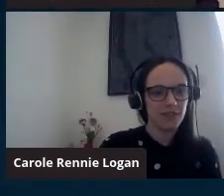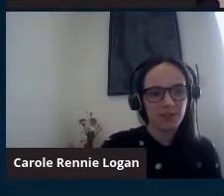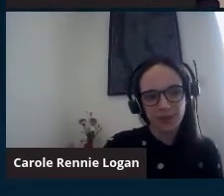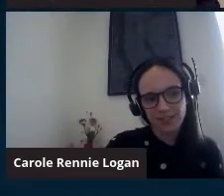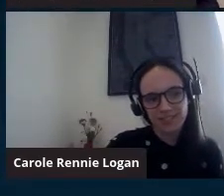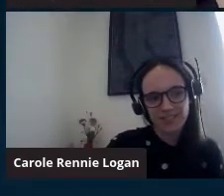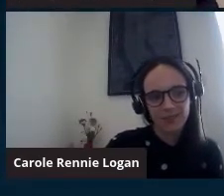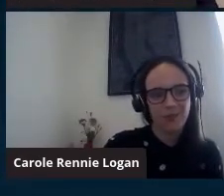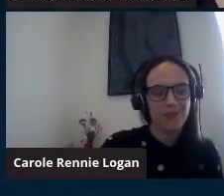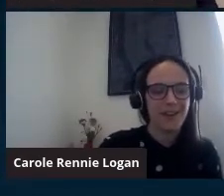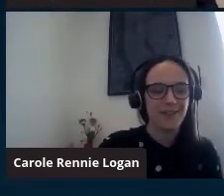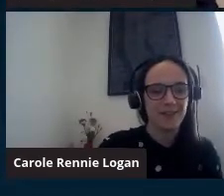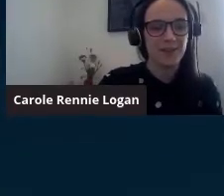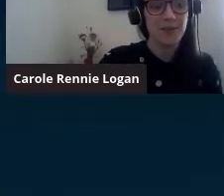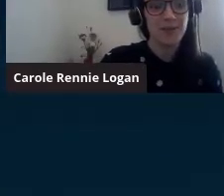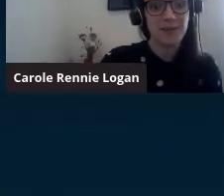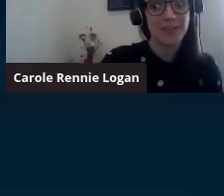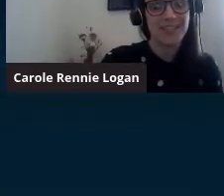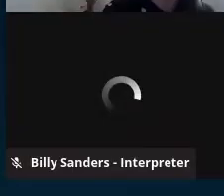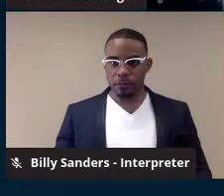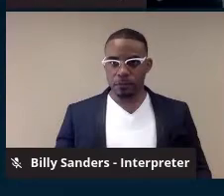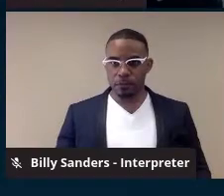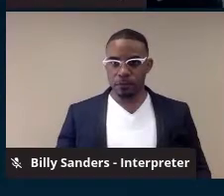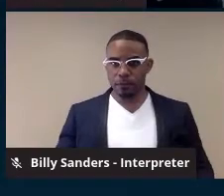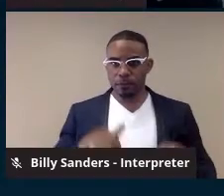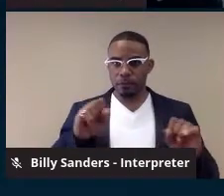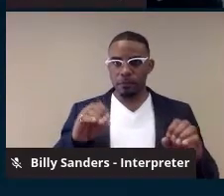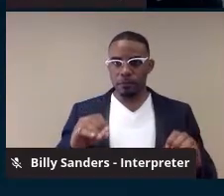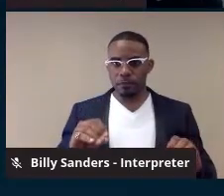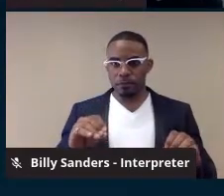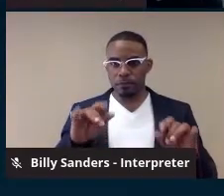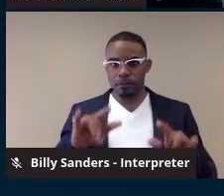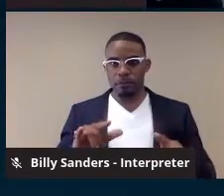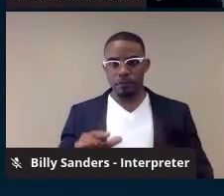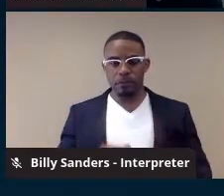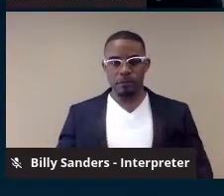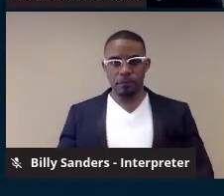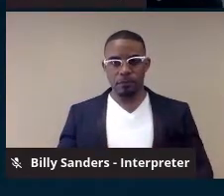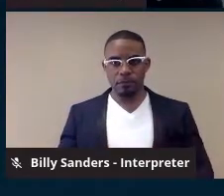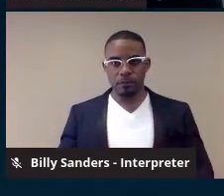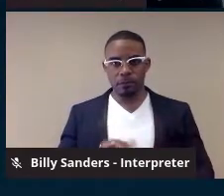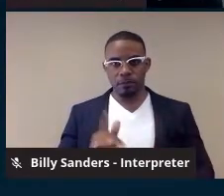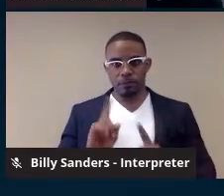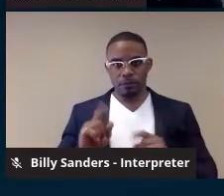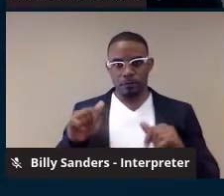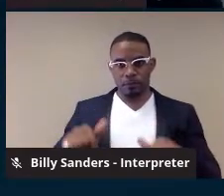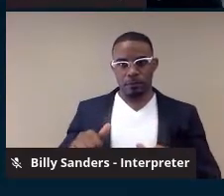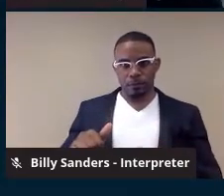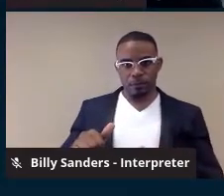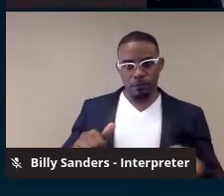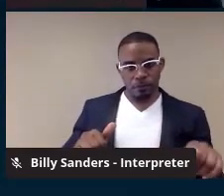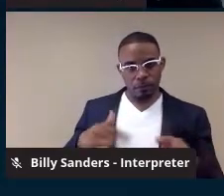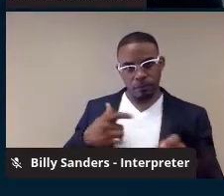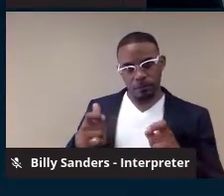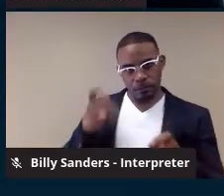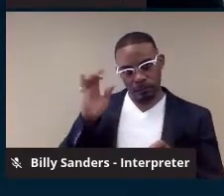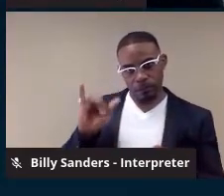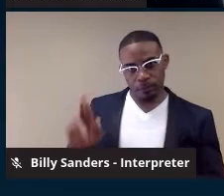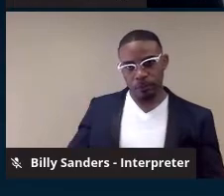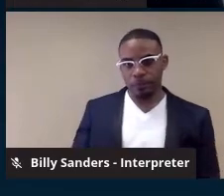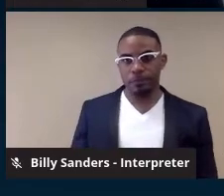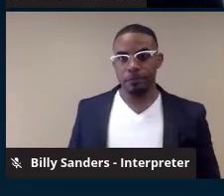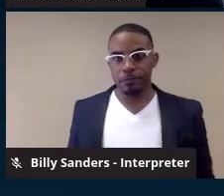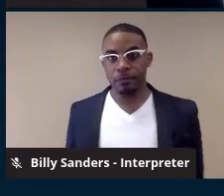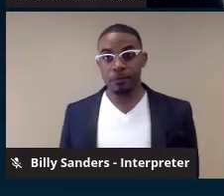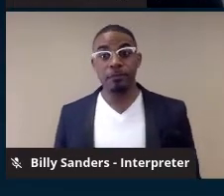If you have any questions or if I speak too quick or anything, just comment in the chat and I'll try and have a look for that. So